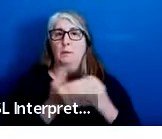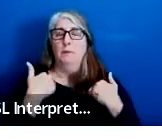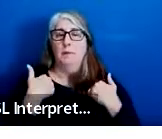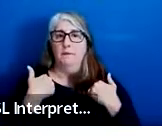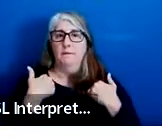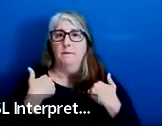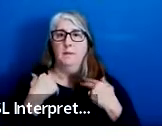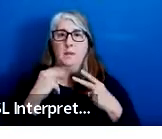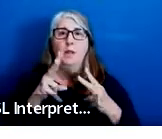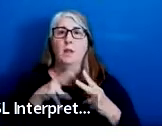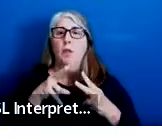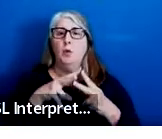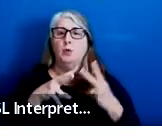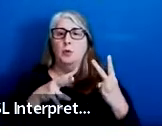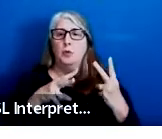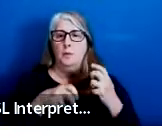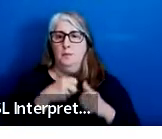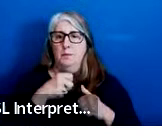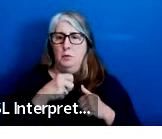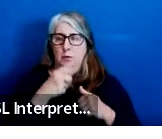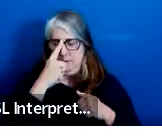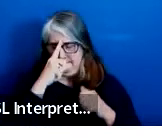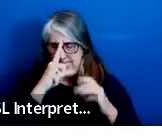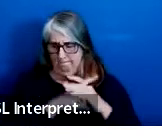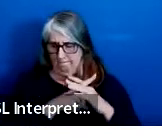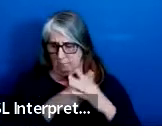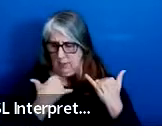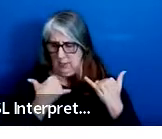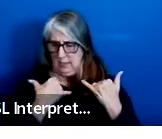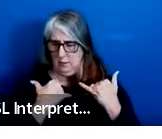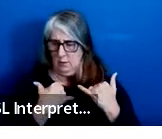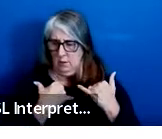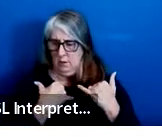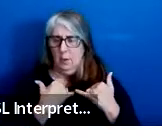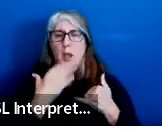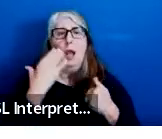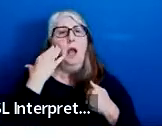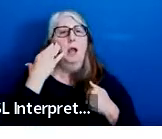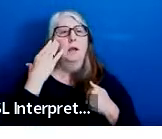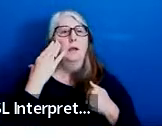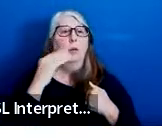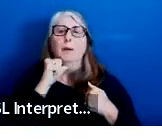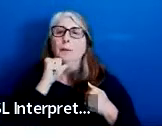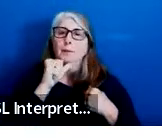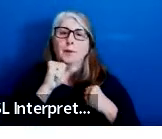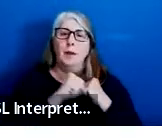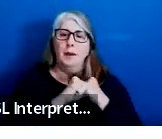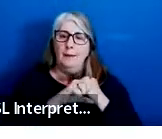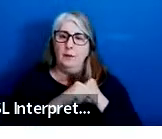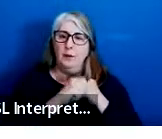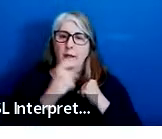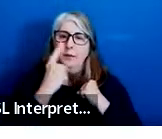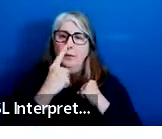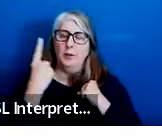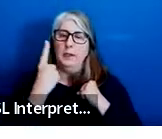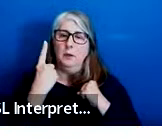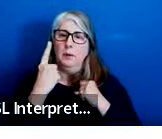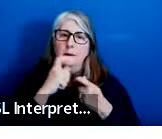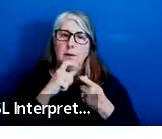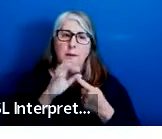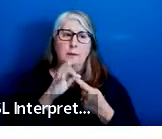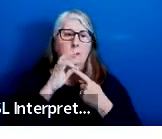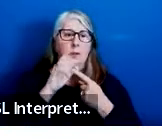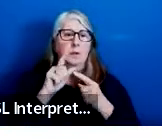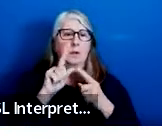Those are the two that come to mind. Some of the, I know, not advertising for anyone in particular, but